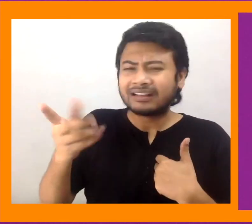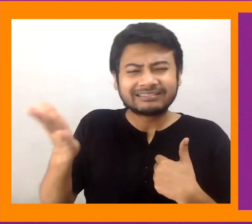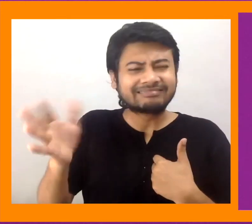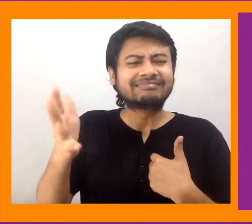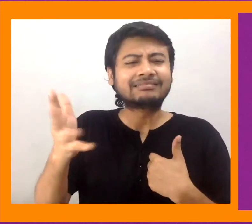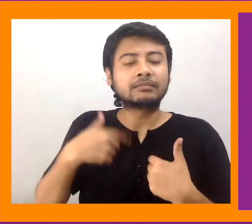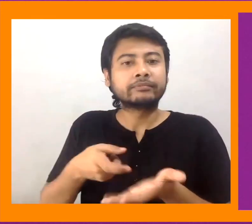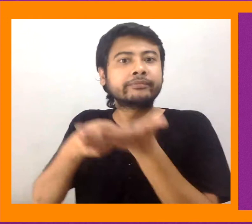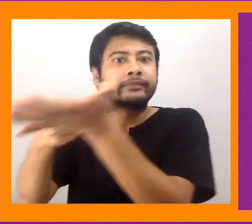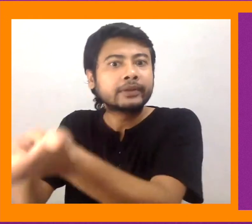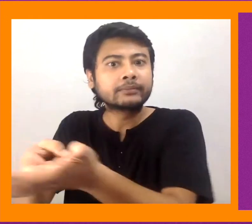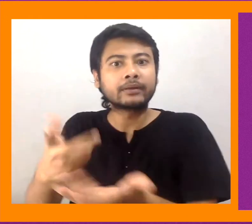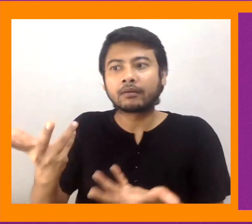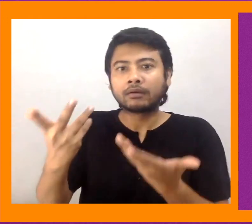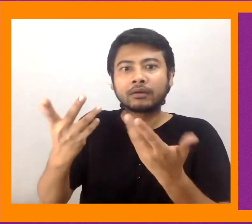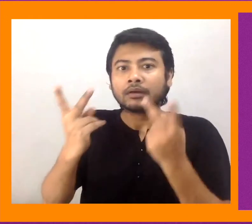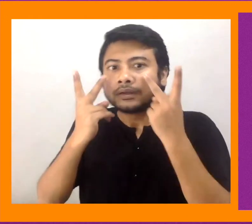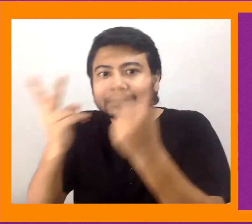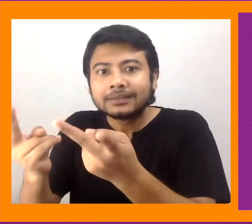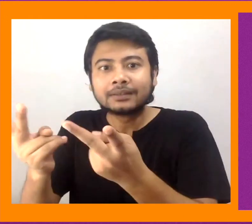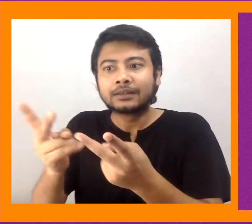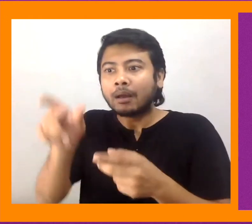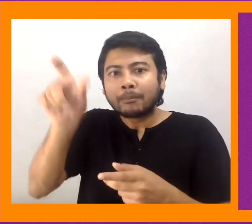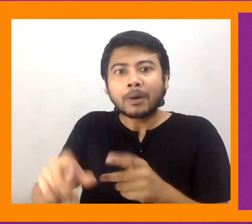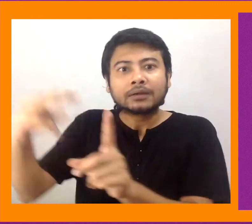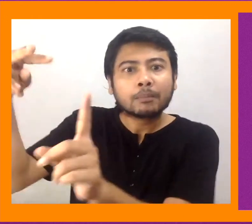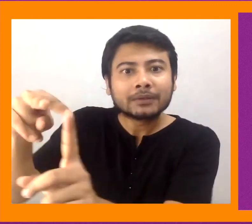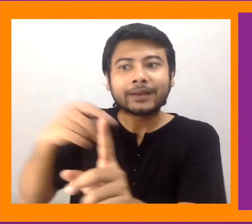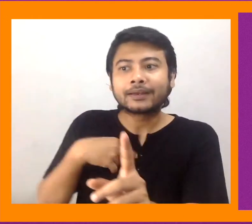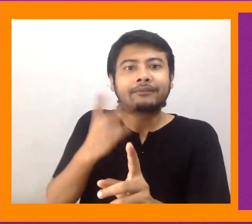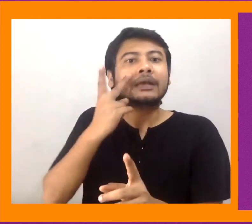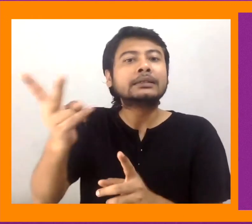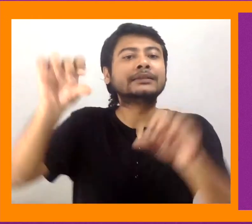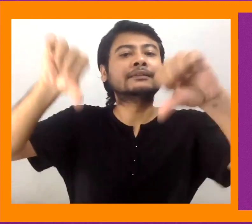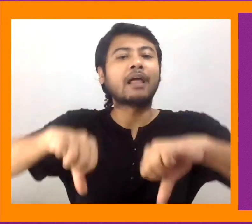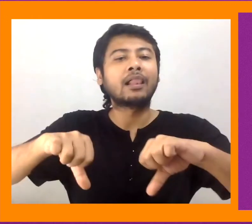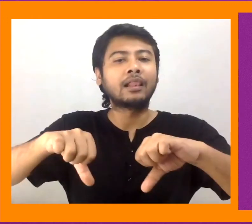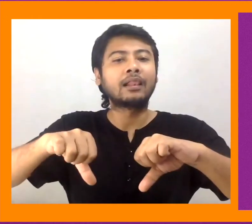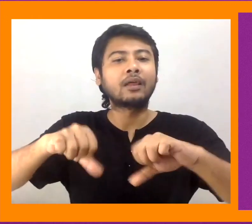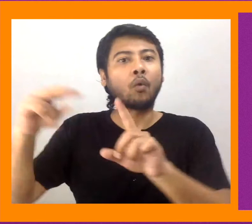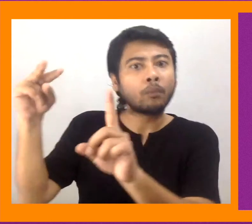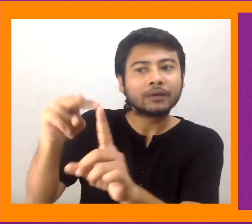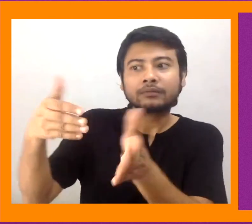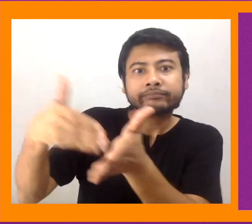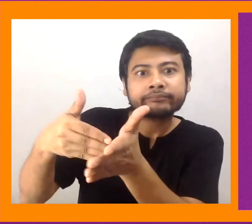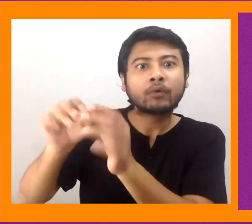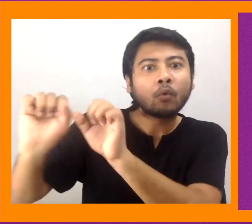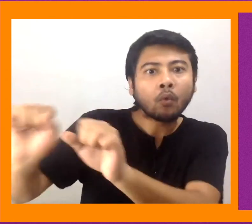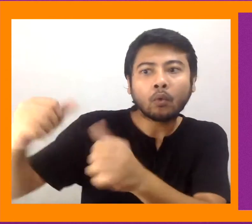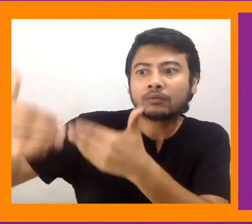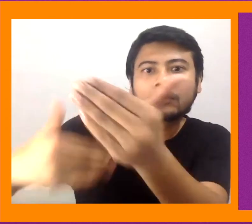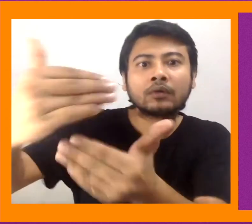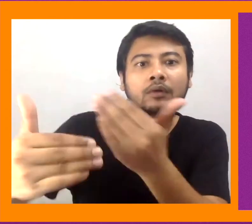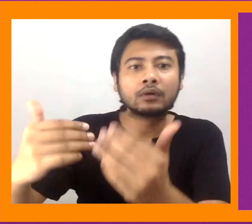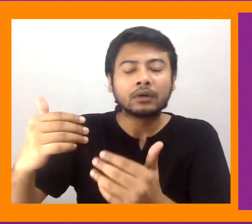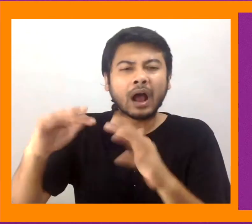intersectional lens makes us more equipped to see a situation from another person's perspective. It helps us understand the